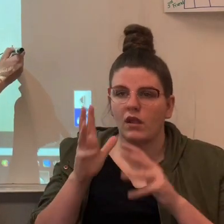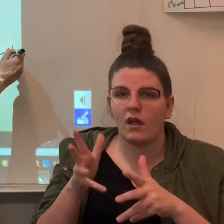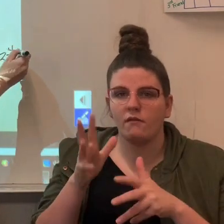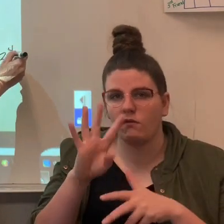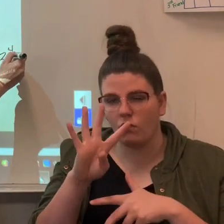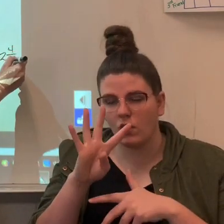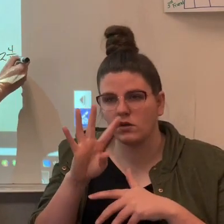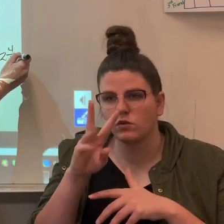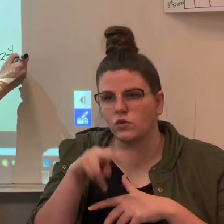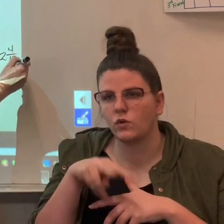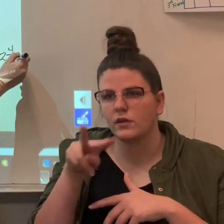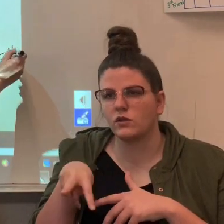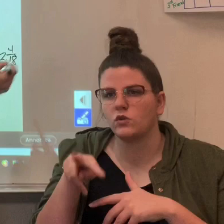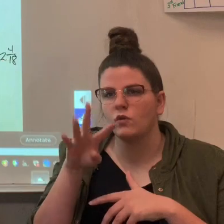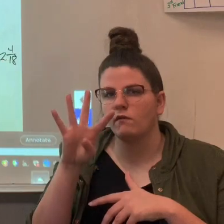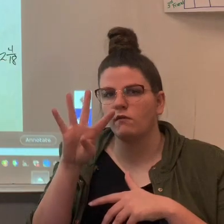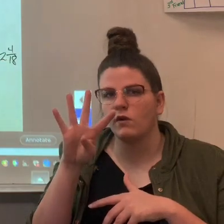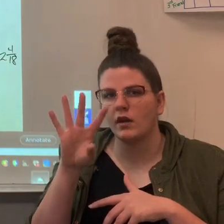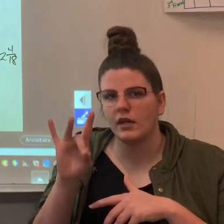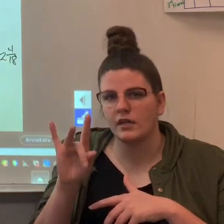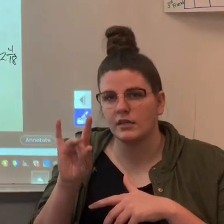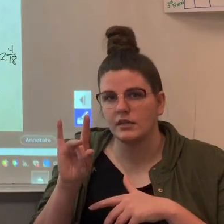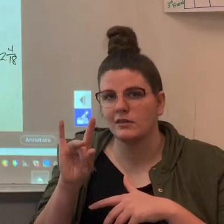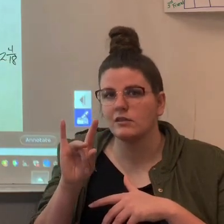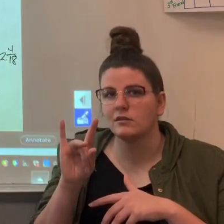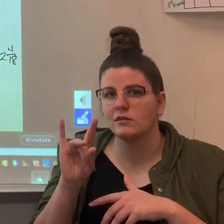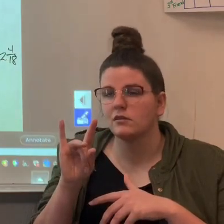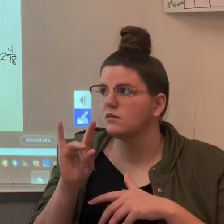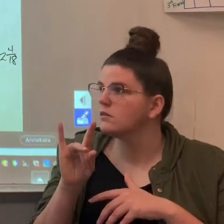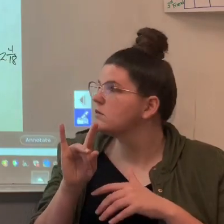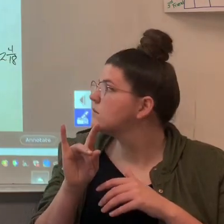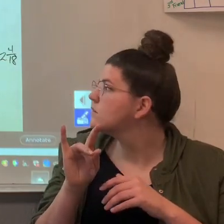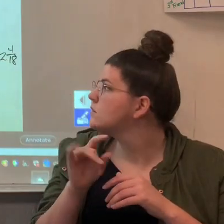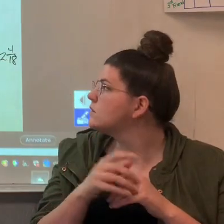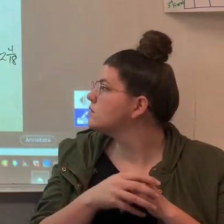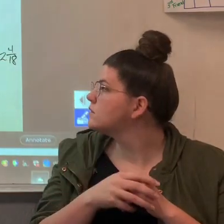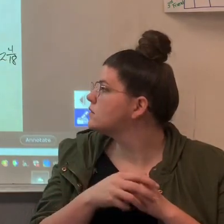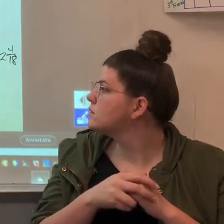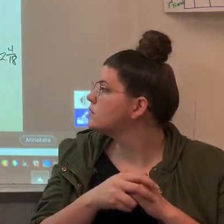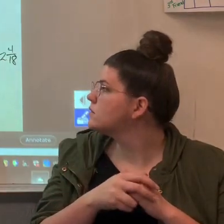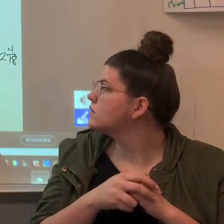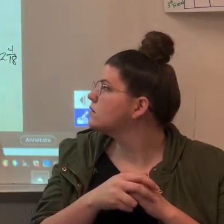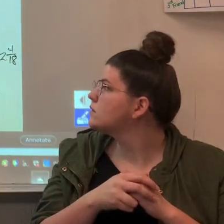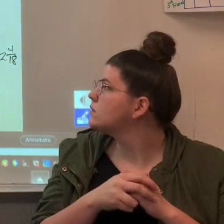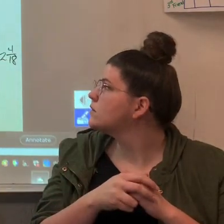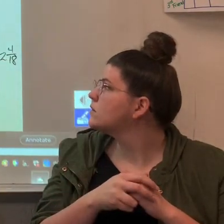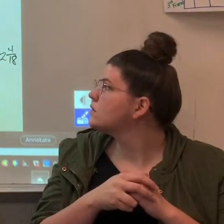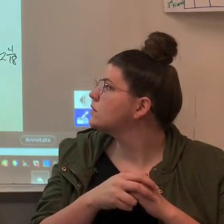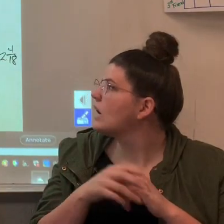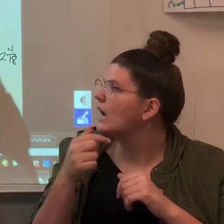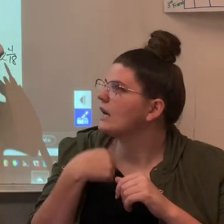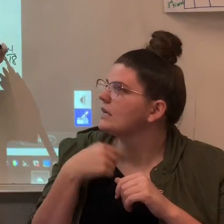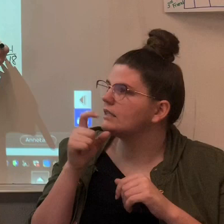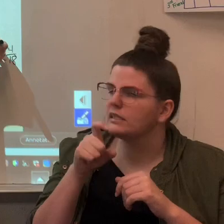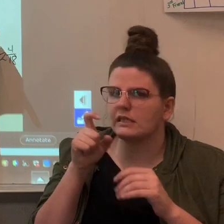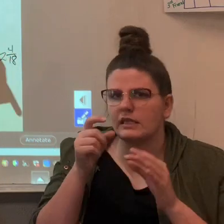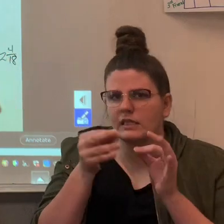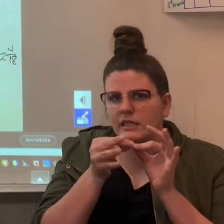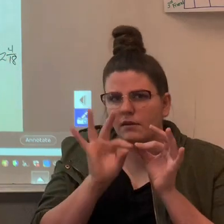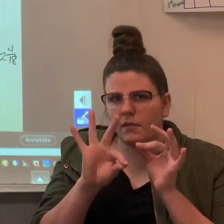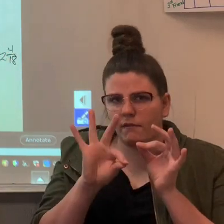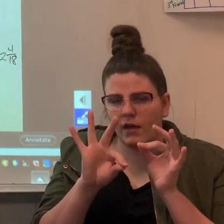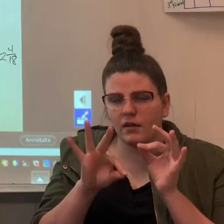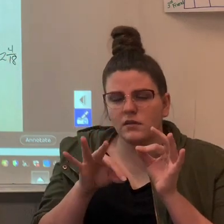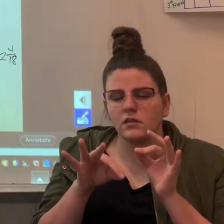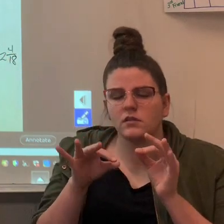and 4/18. Okay, now I'm running out of room over there. But I'd want to simplify. I'm going to bring this up